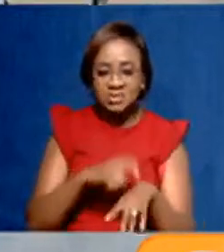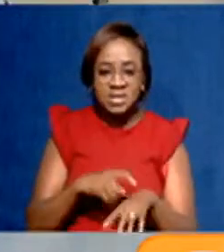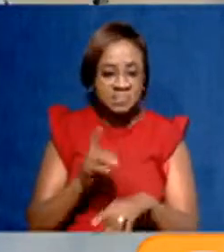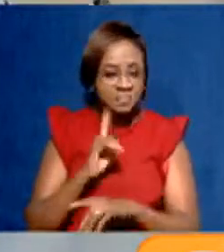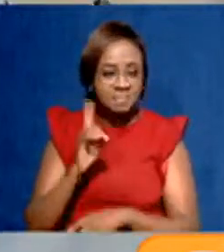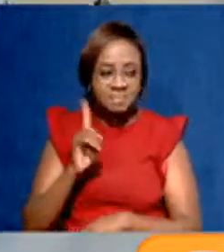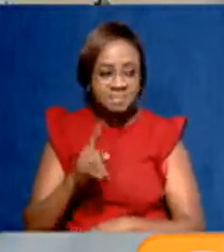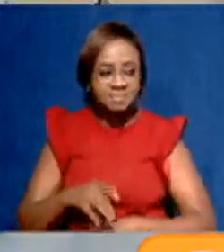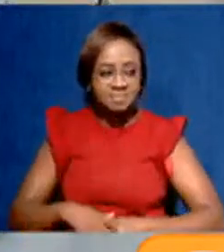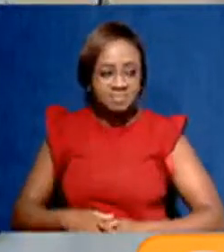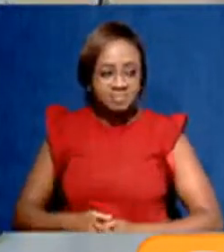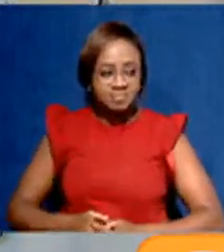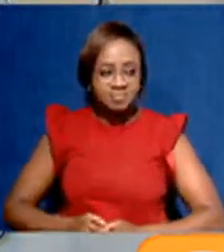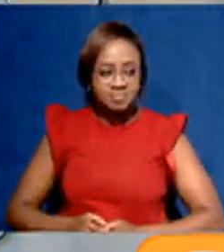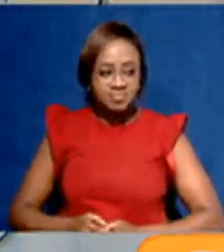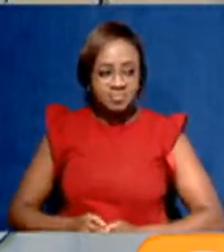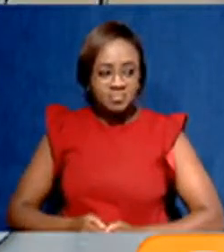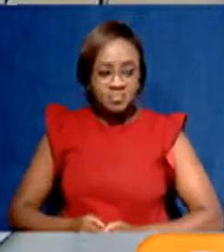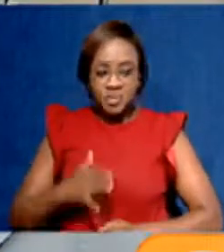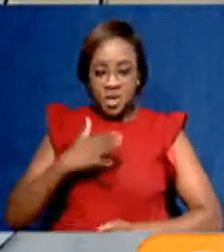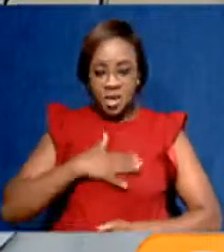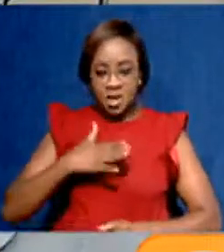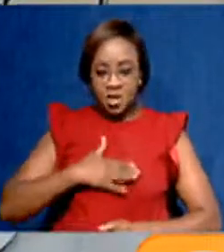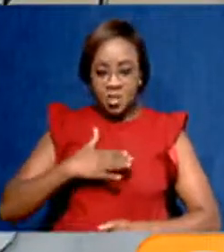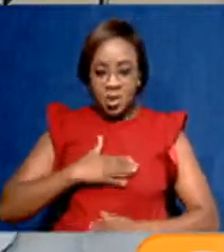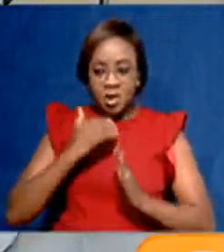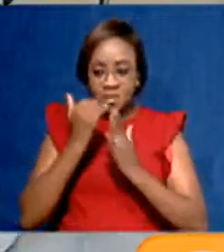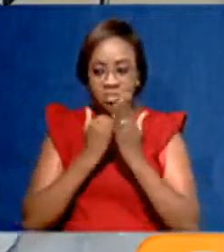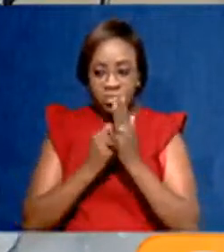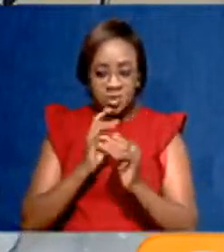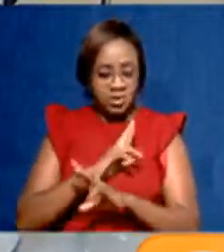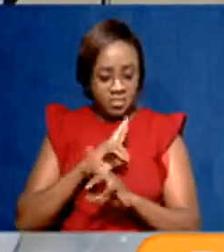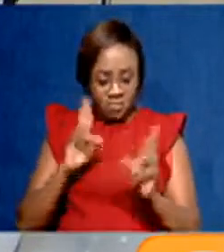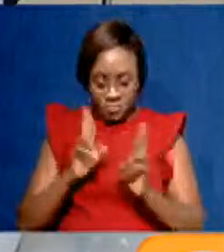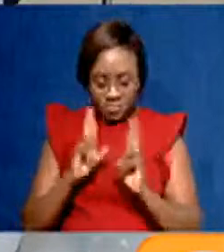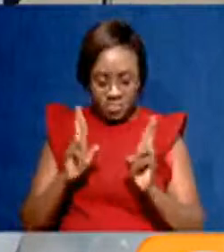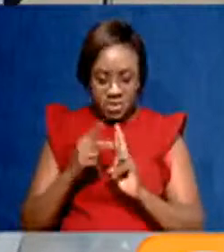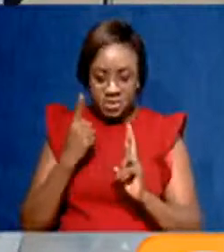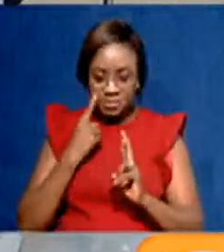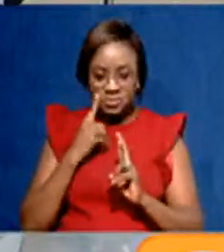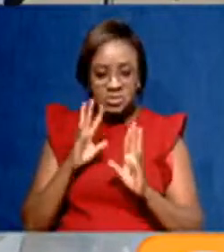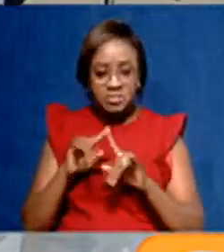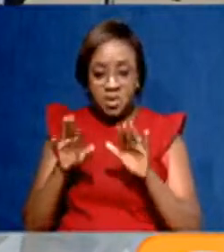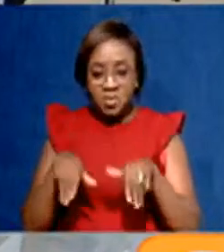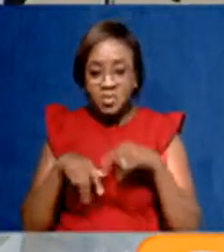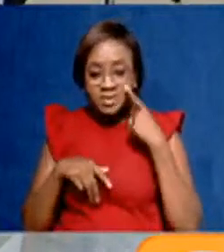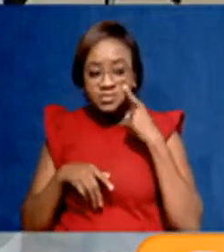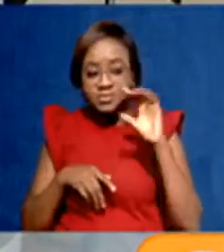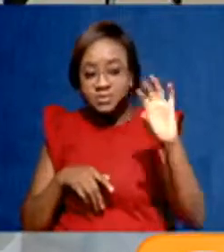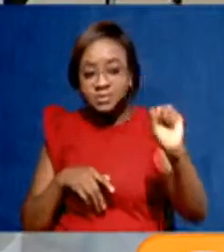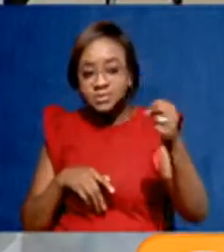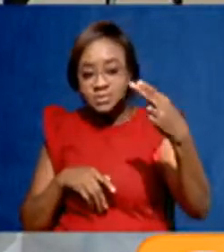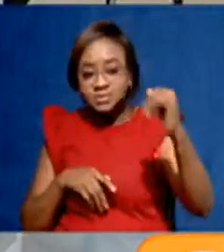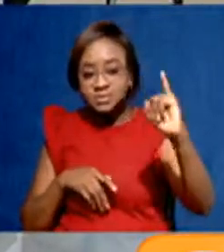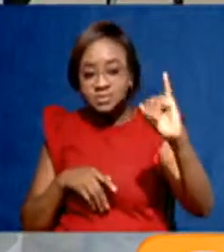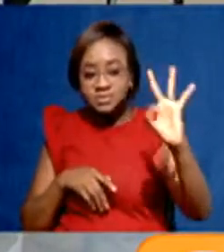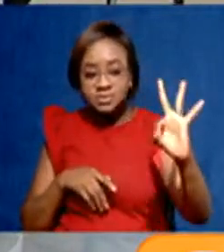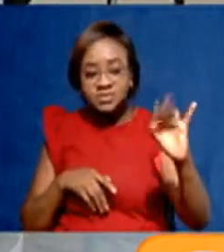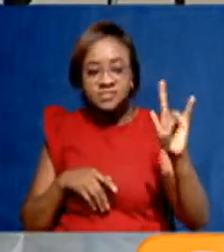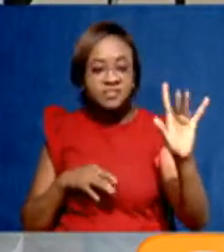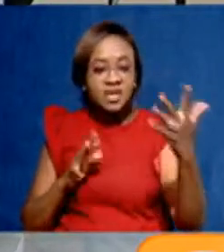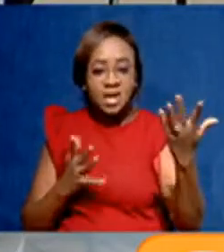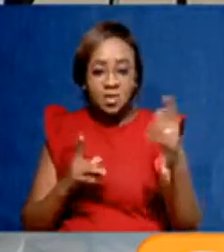Ours was ready to last, but of course we are waiting to see the impact of the Schiff. And for us, it's not an